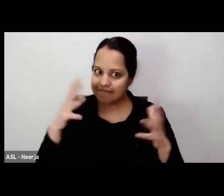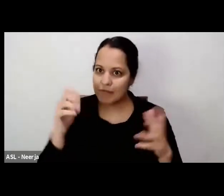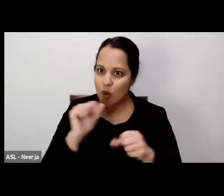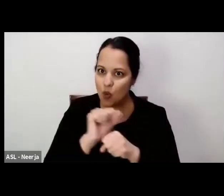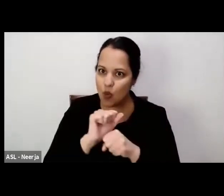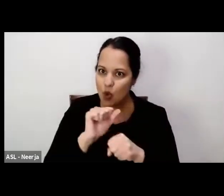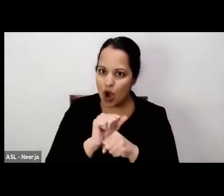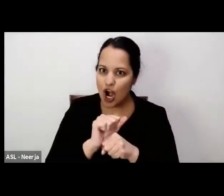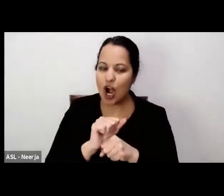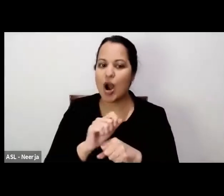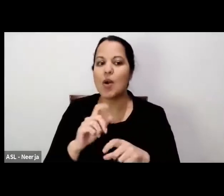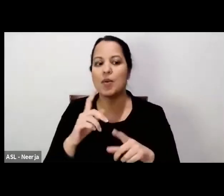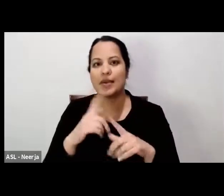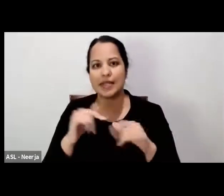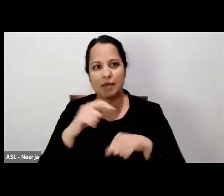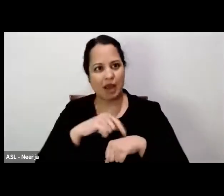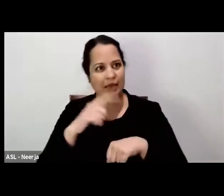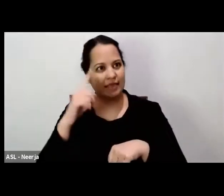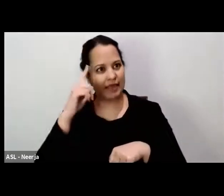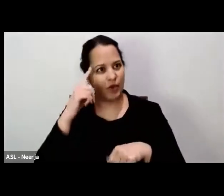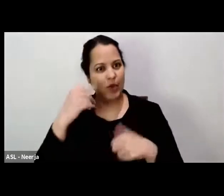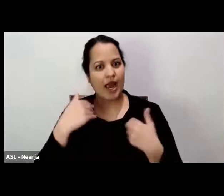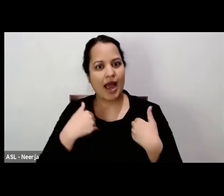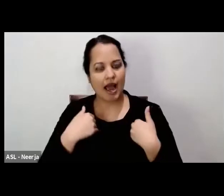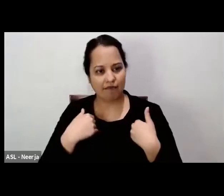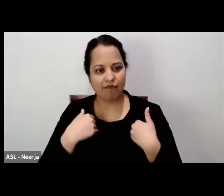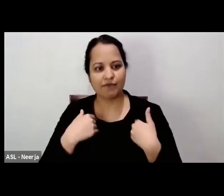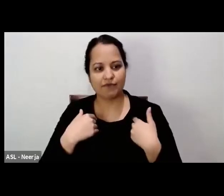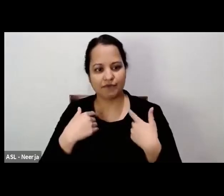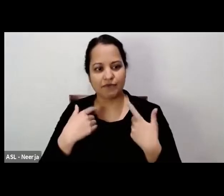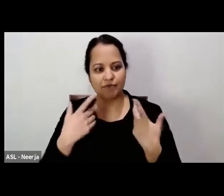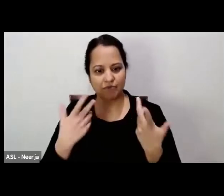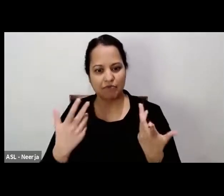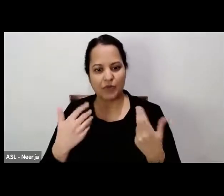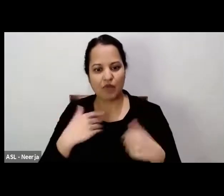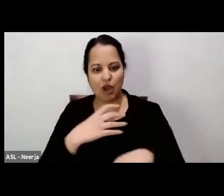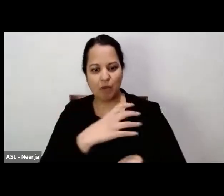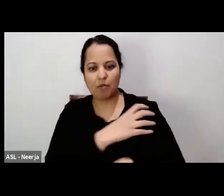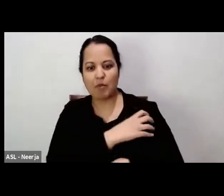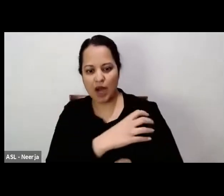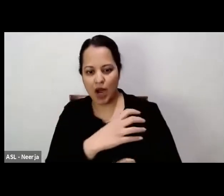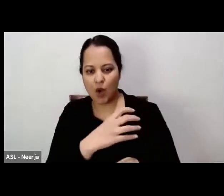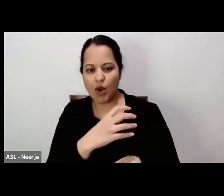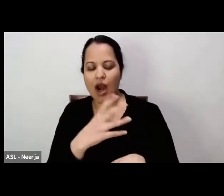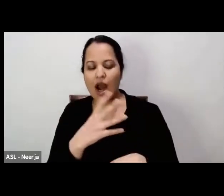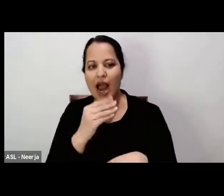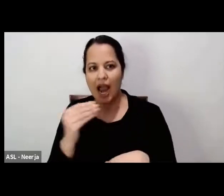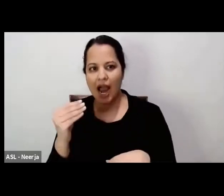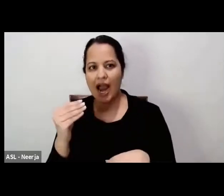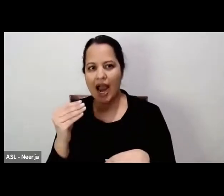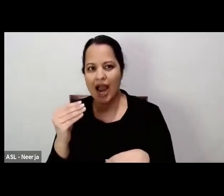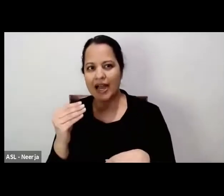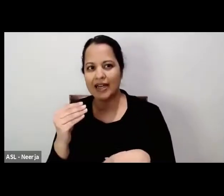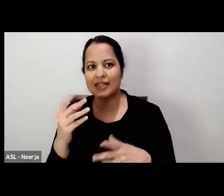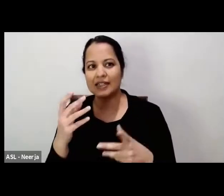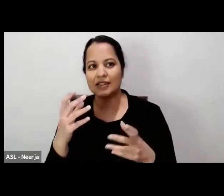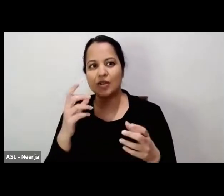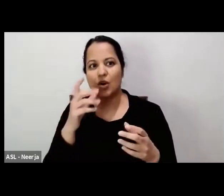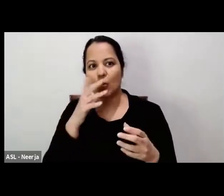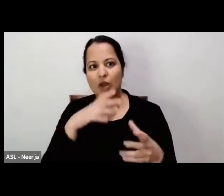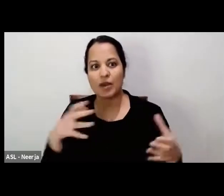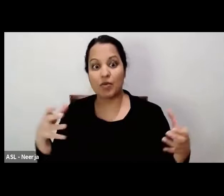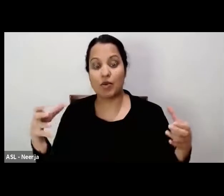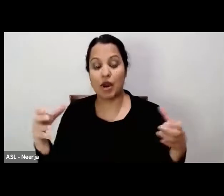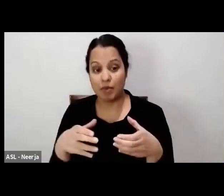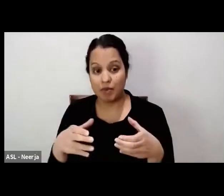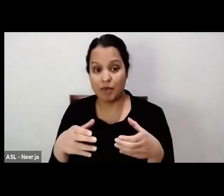believe very much in the power of women being organized and the power of women coming together. So